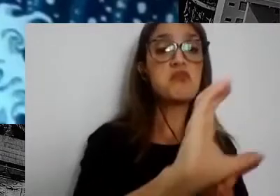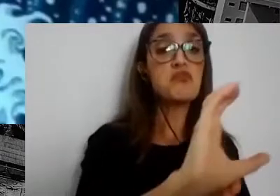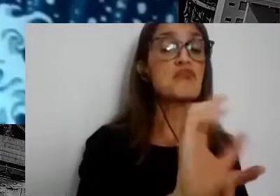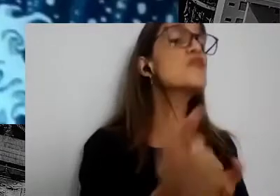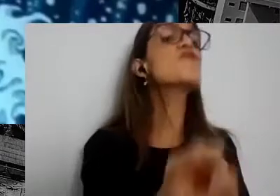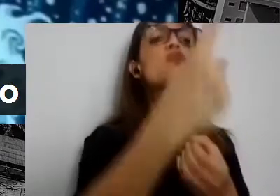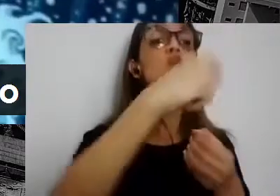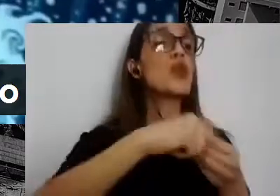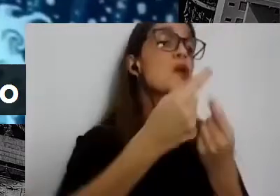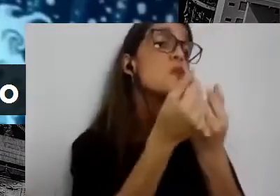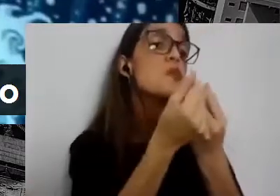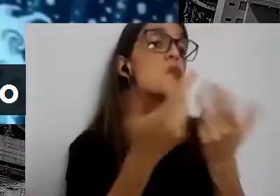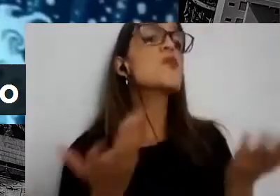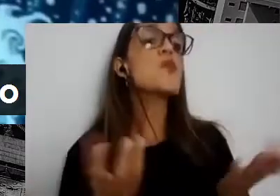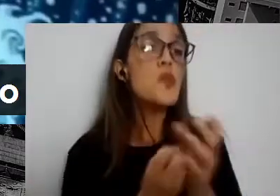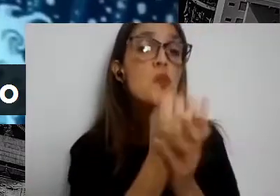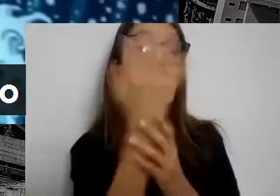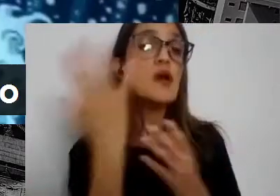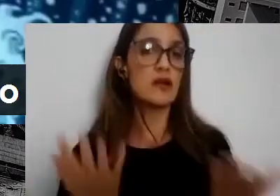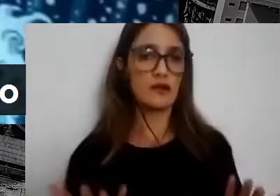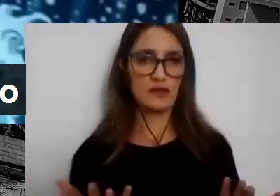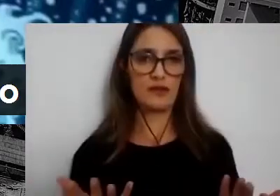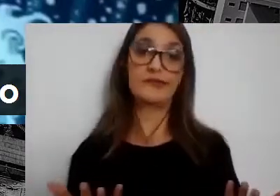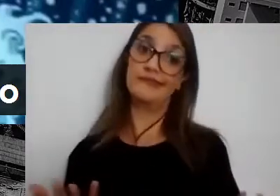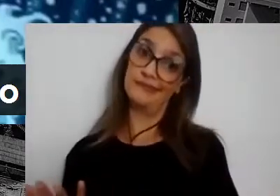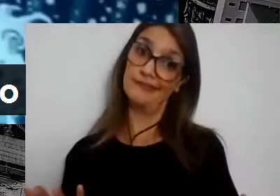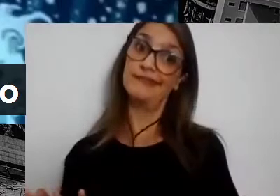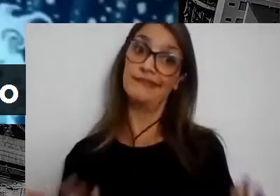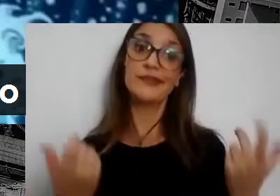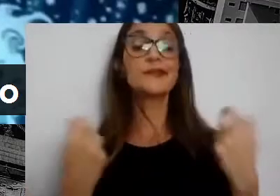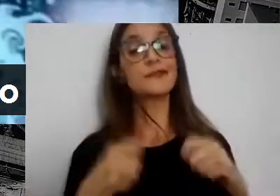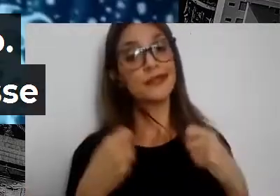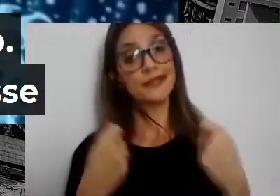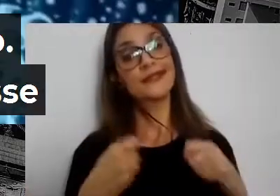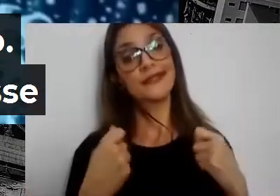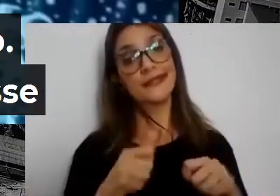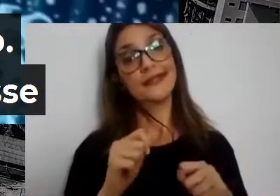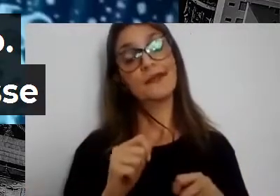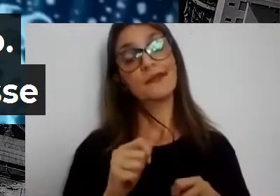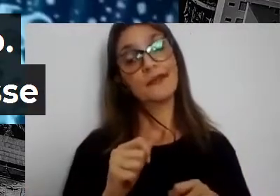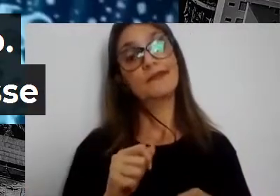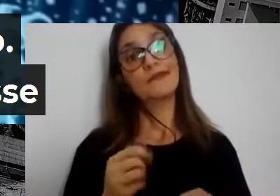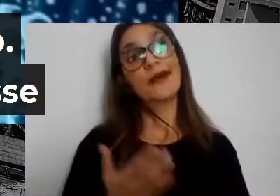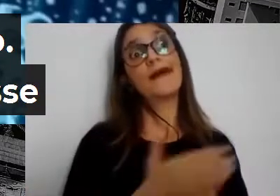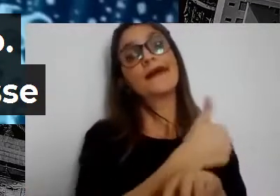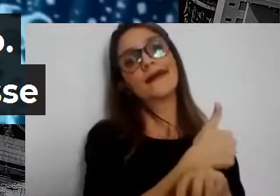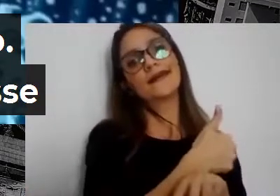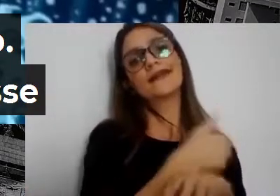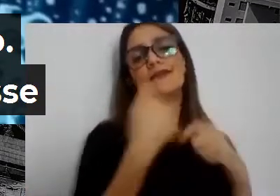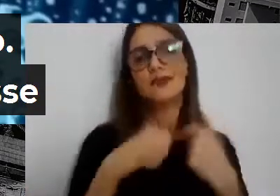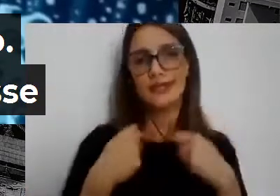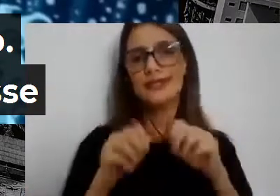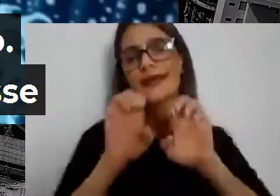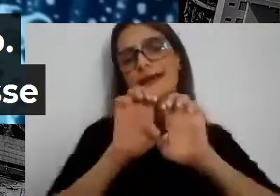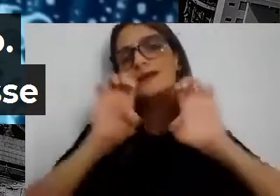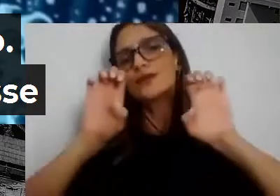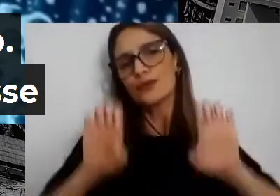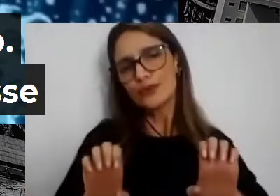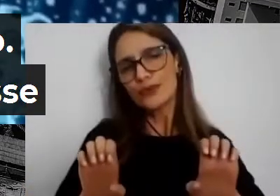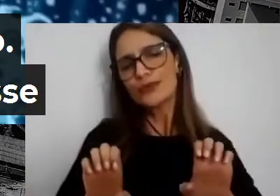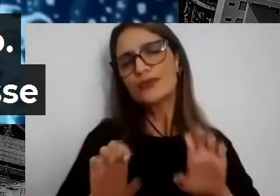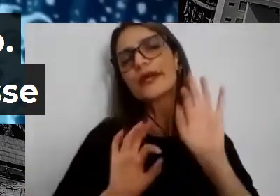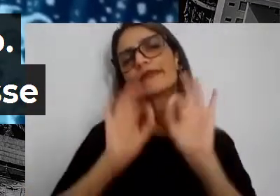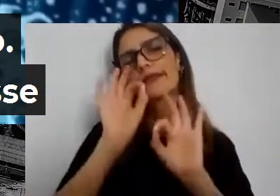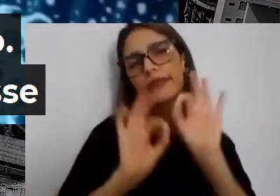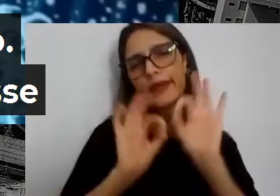table in the first place. so trying to get those co-financing structures in a place where everyone can measure the benefits coming out of them is a challenge.